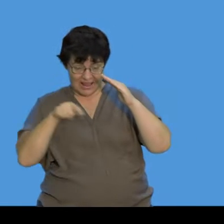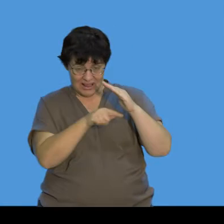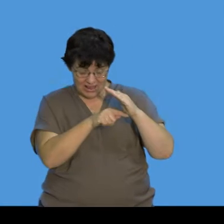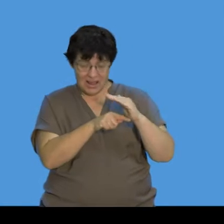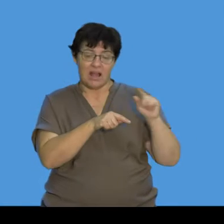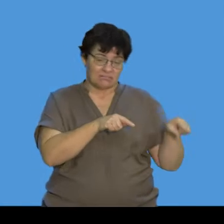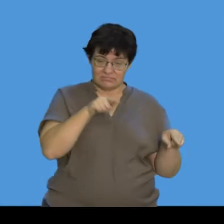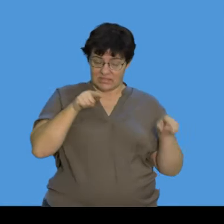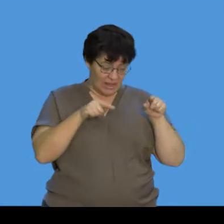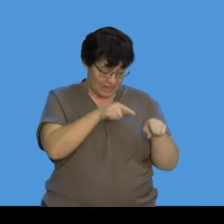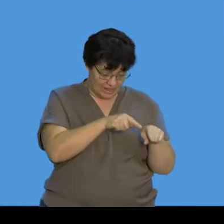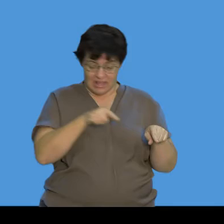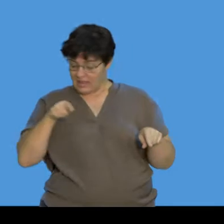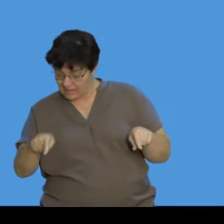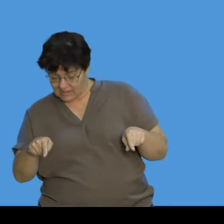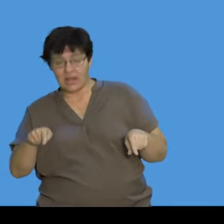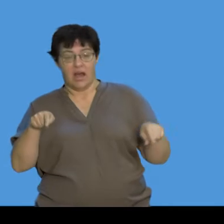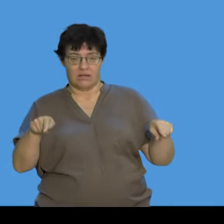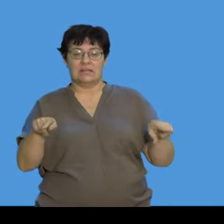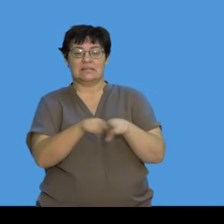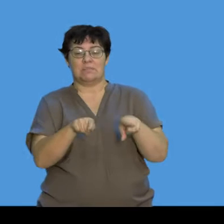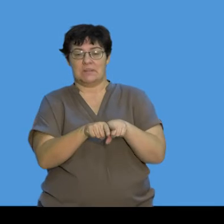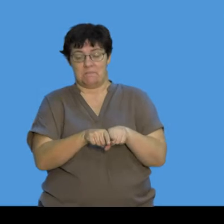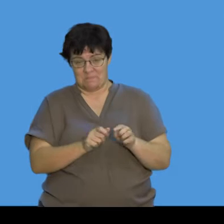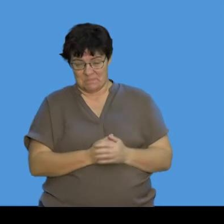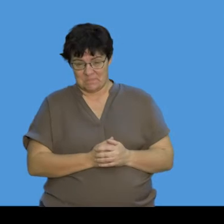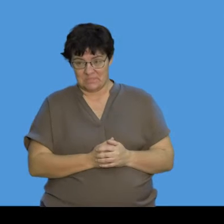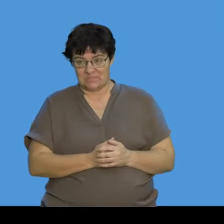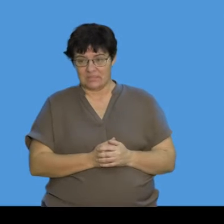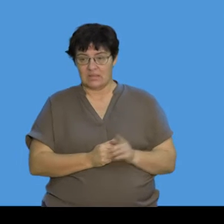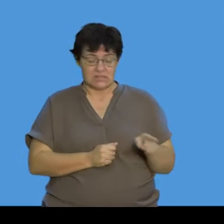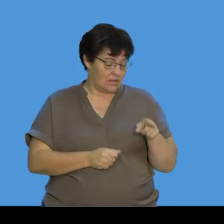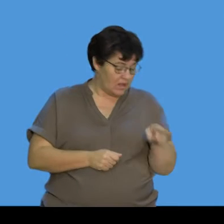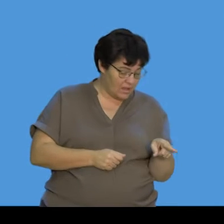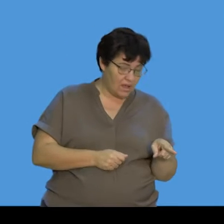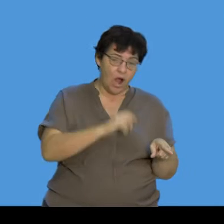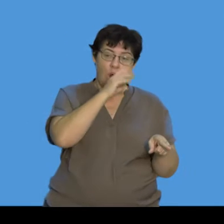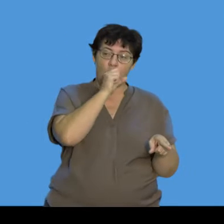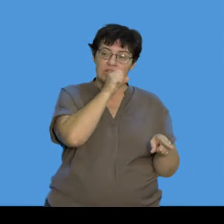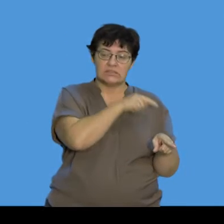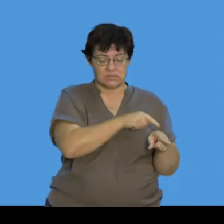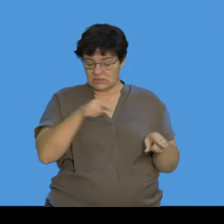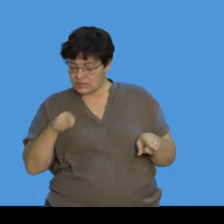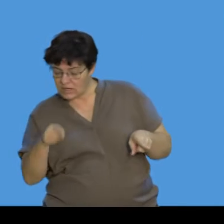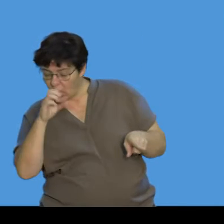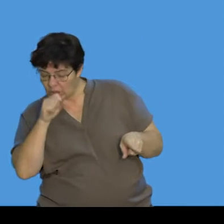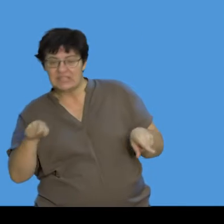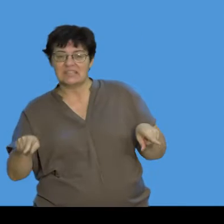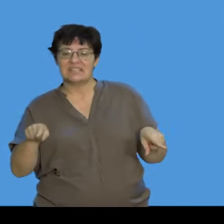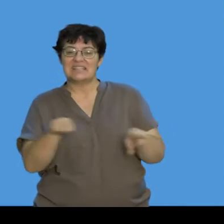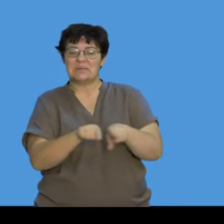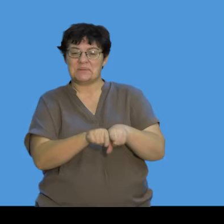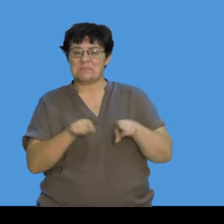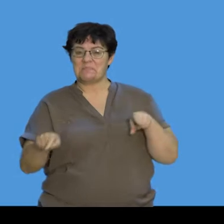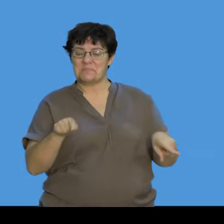right? The corresponding angles. So as you can see, the angle at that on my left-hand side will be the same angle